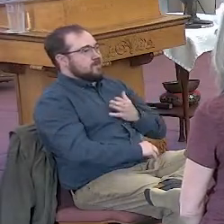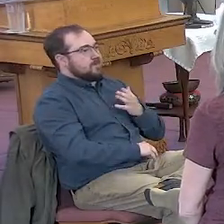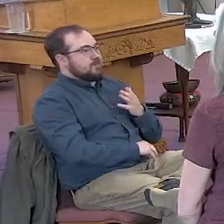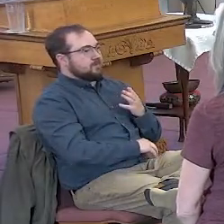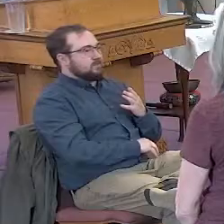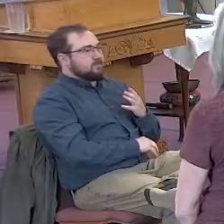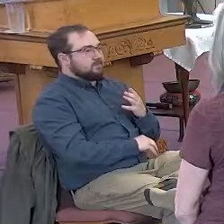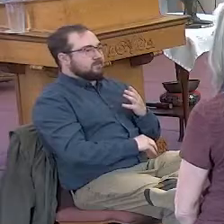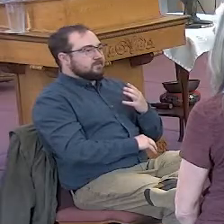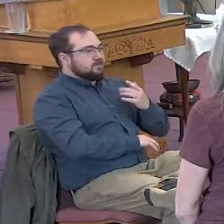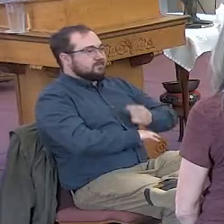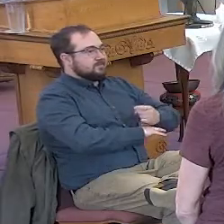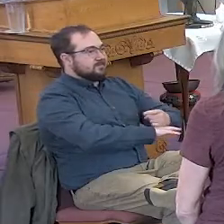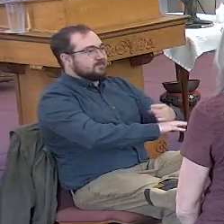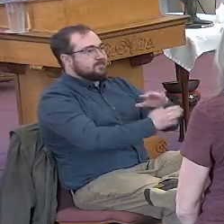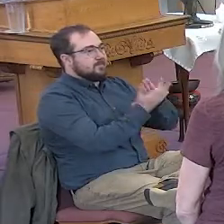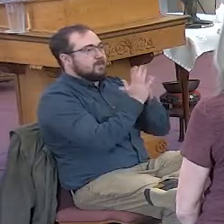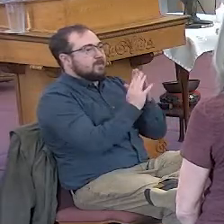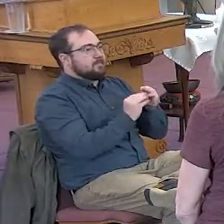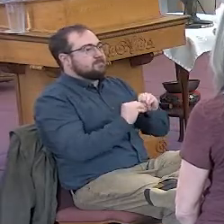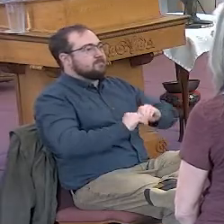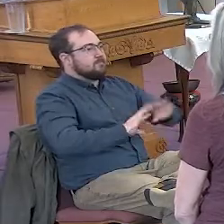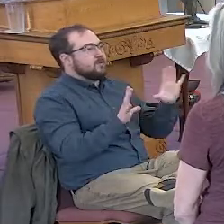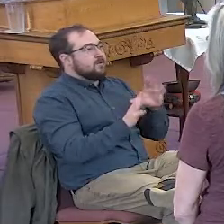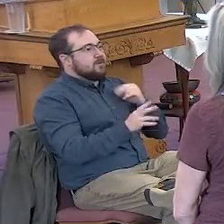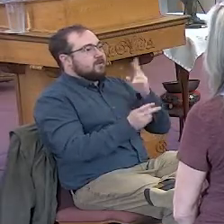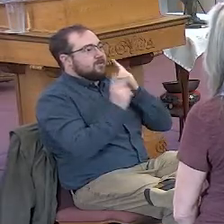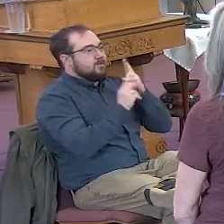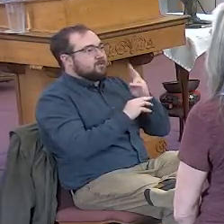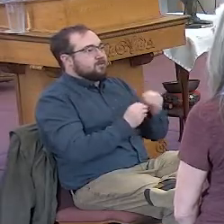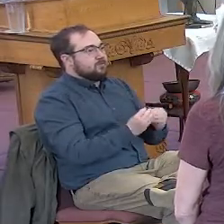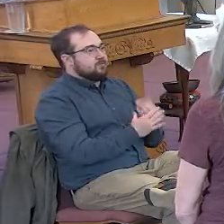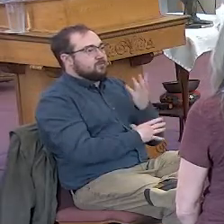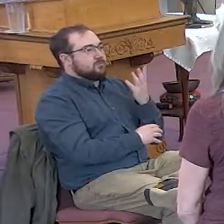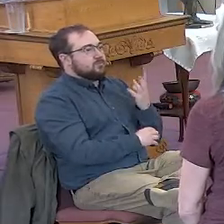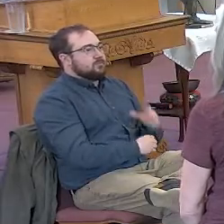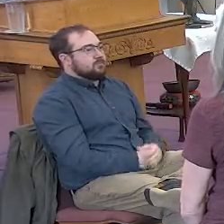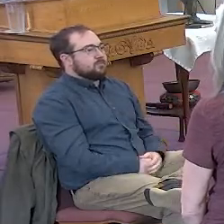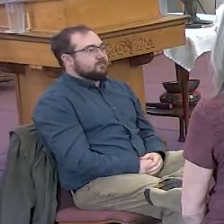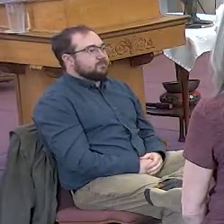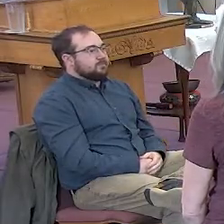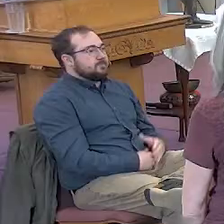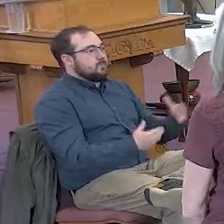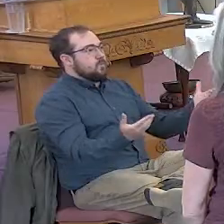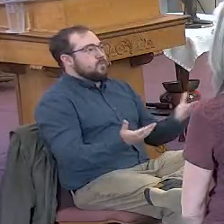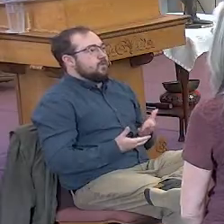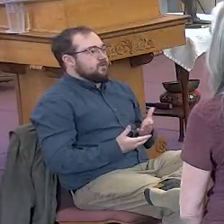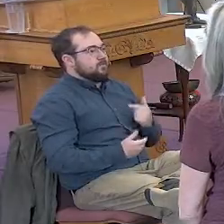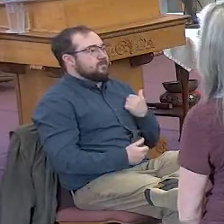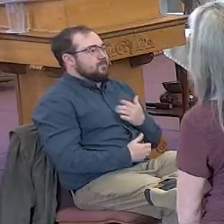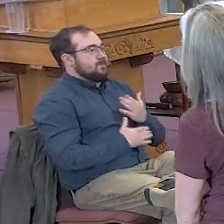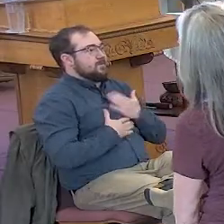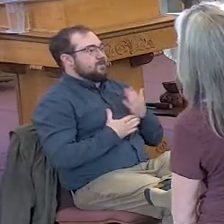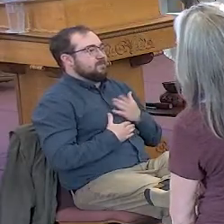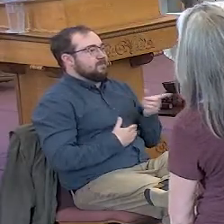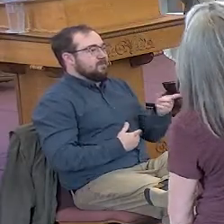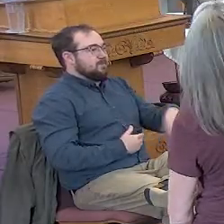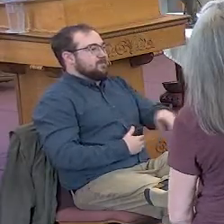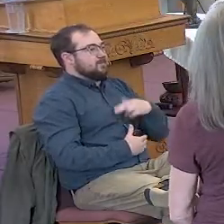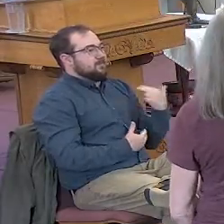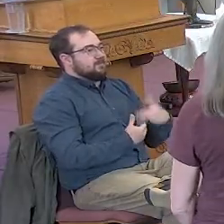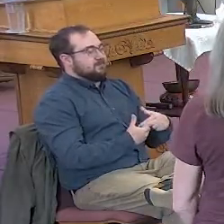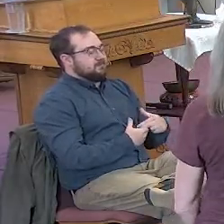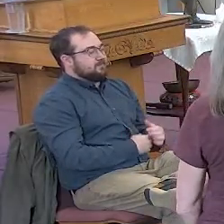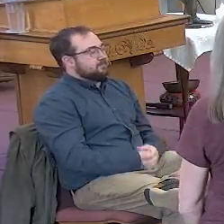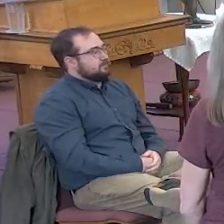days become brighter and our vision renewed. Welcome. We are glad you